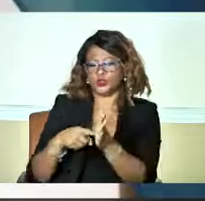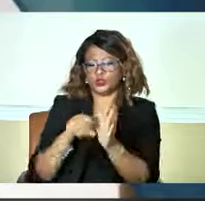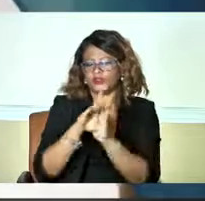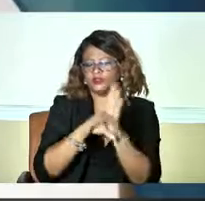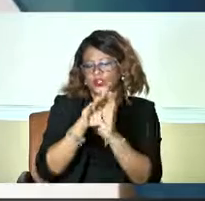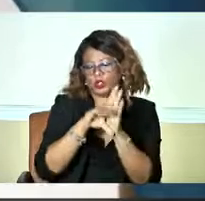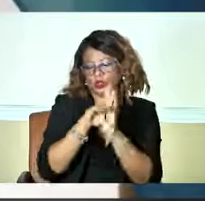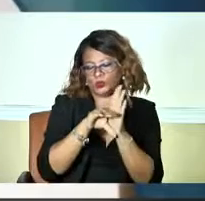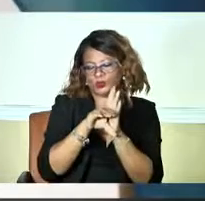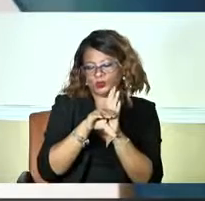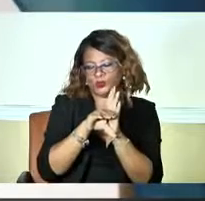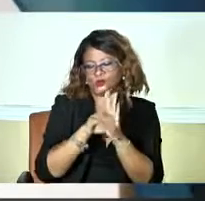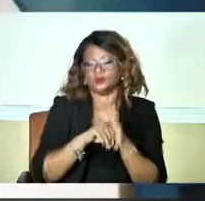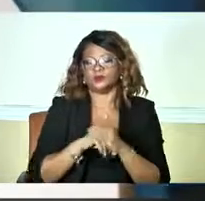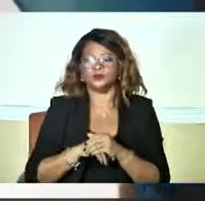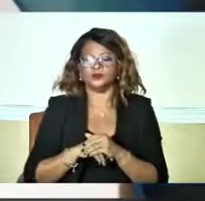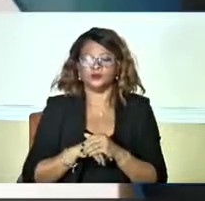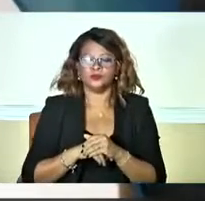video.